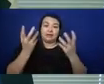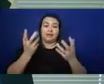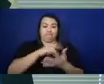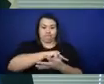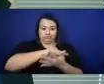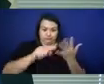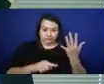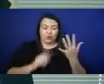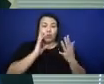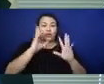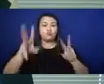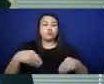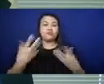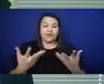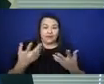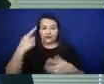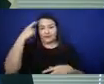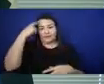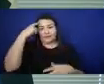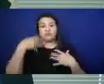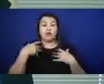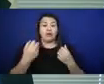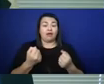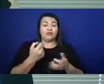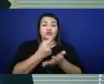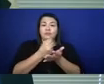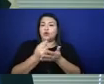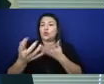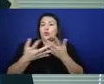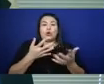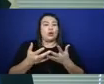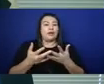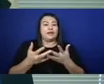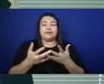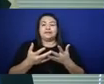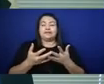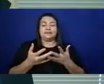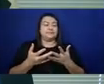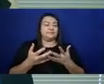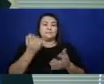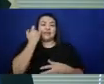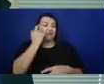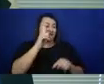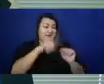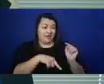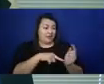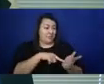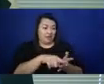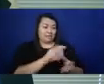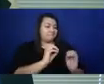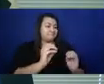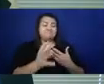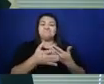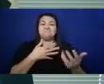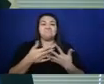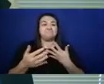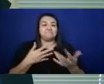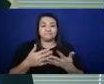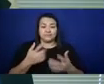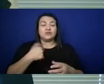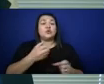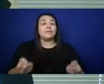services that are available. We've got some really incredible mental health providers in our community,